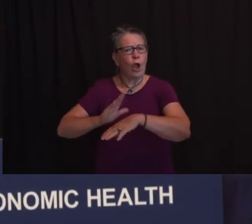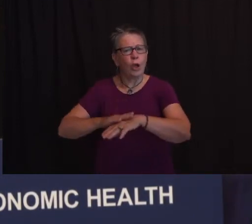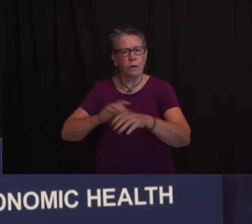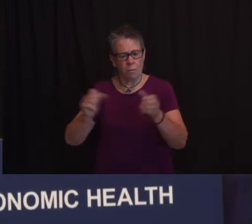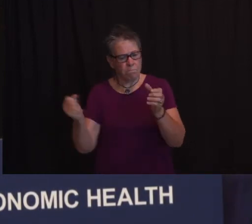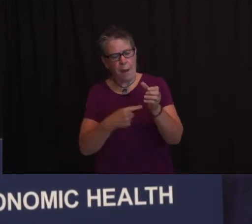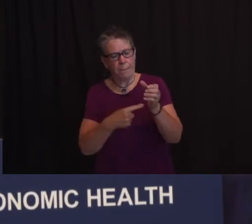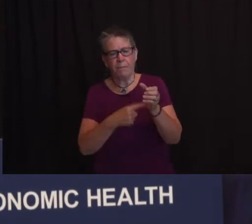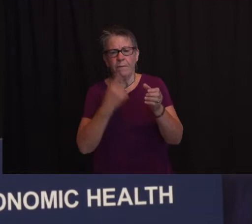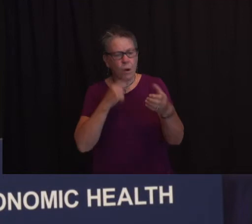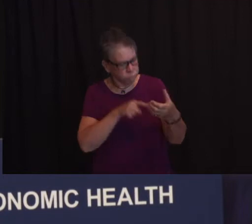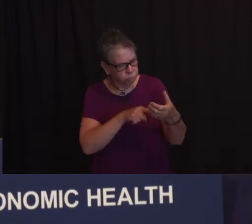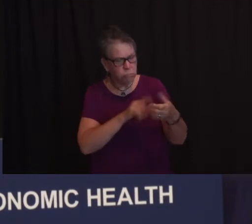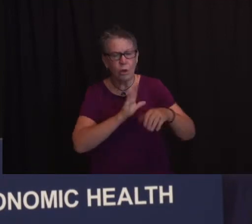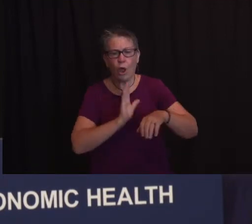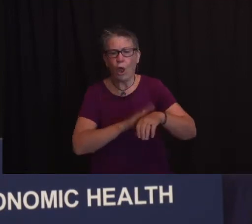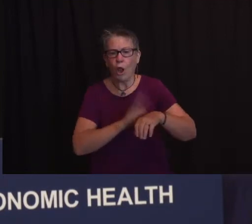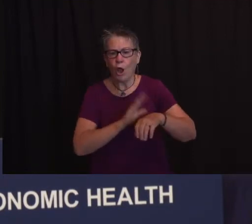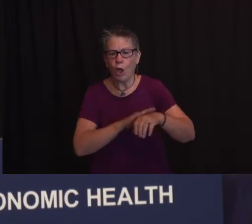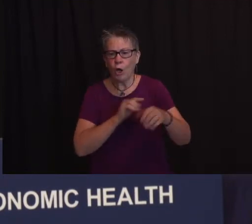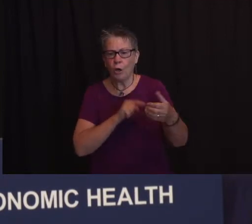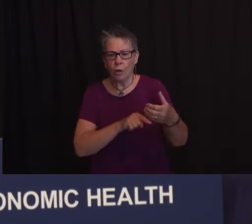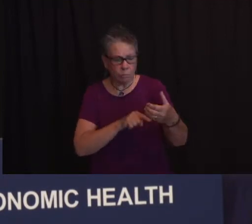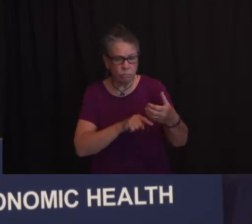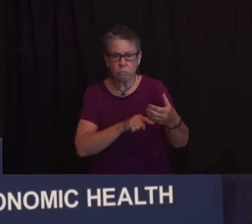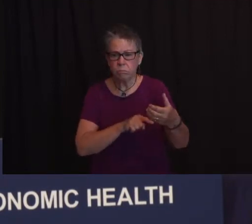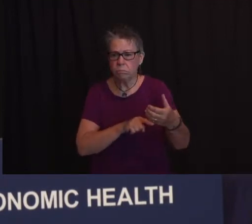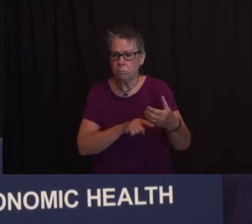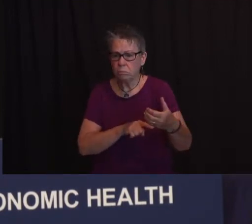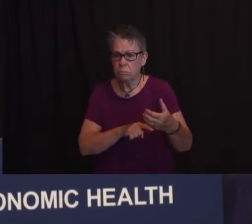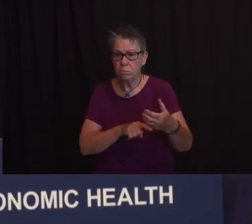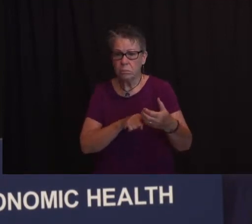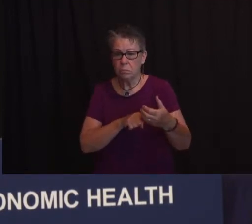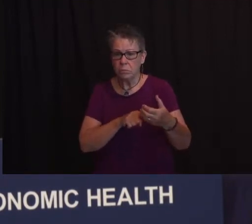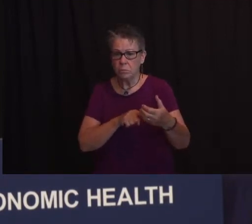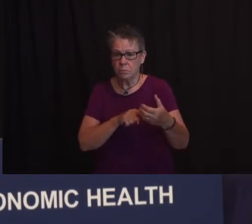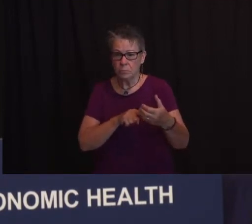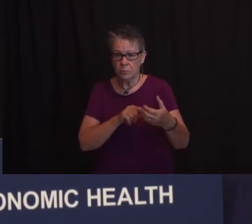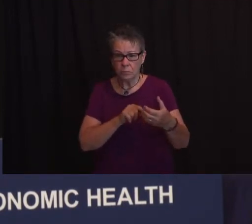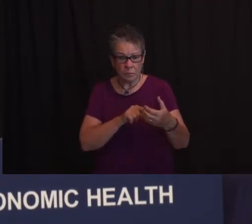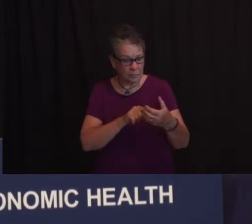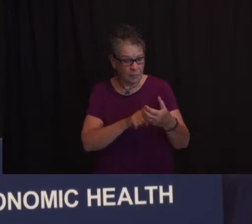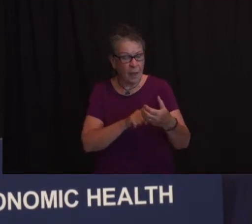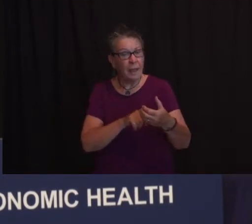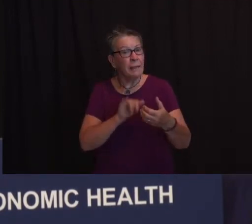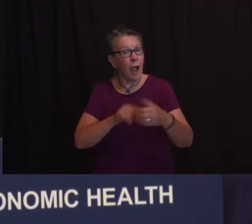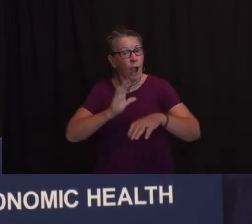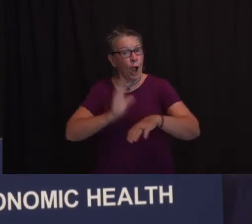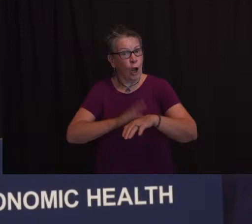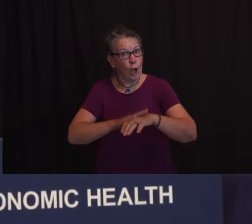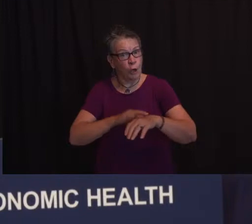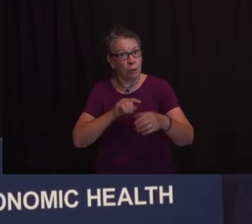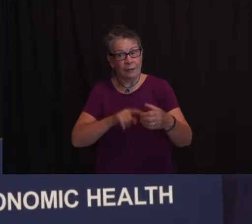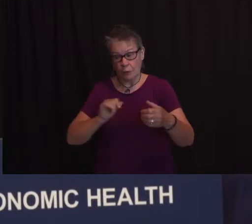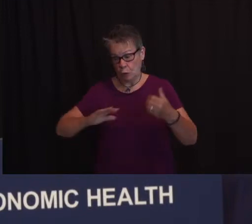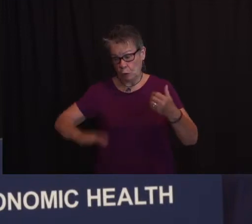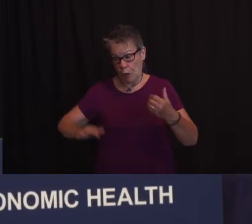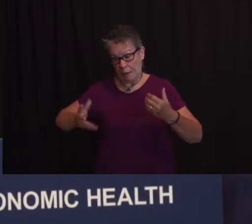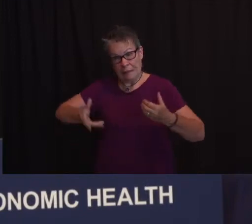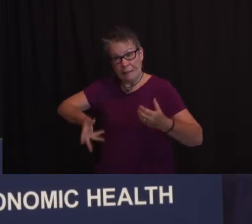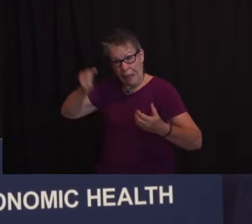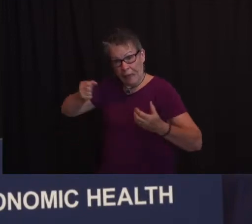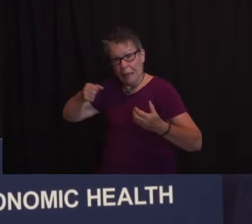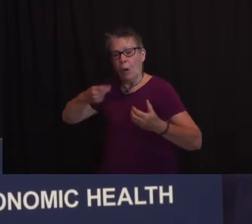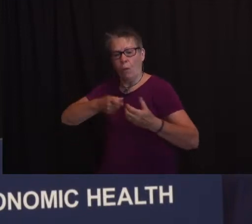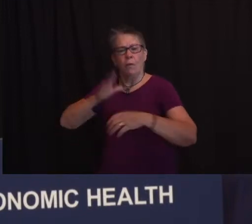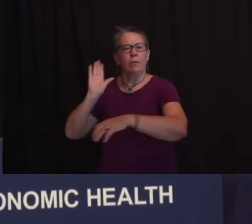of the toddler involved in this. And when subjects change license plates and turn off their